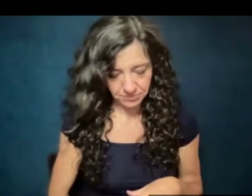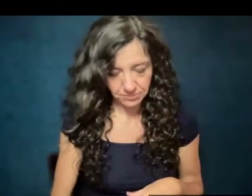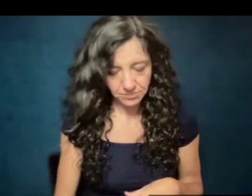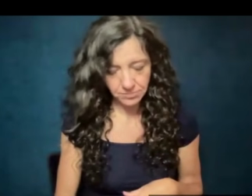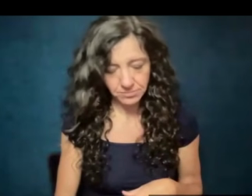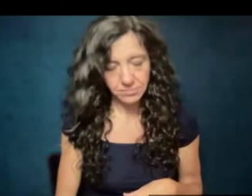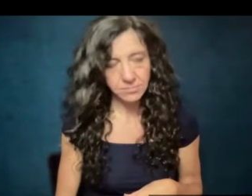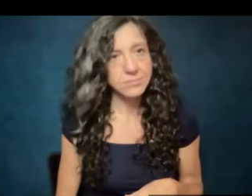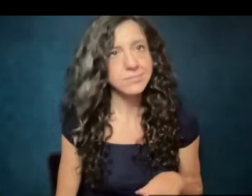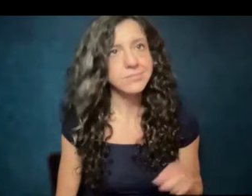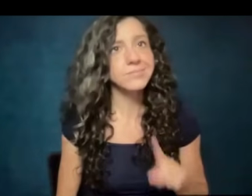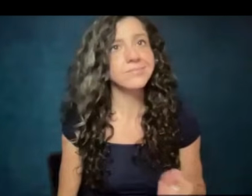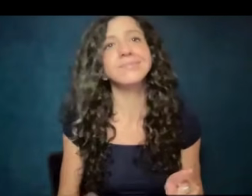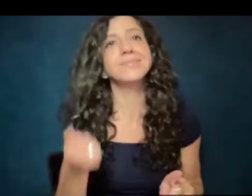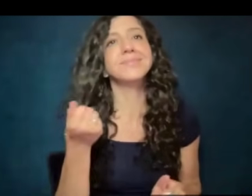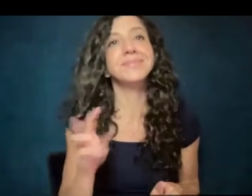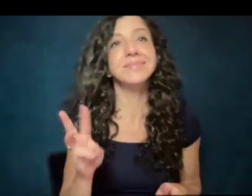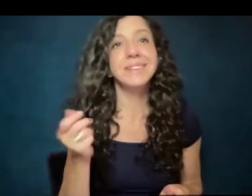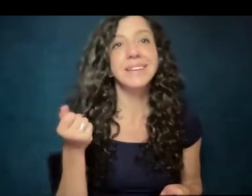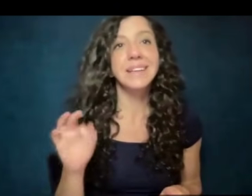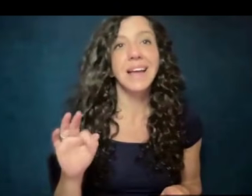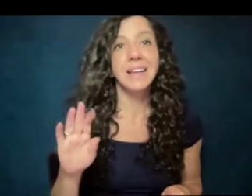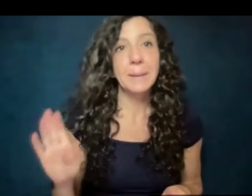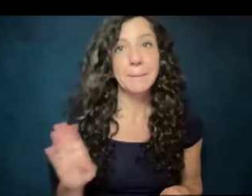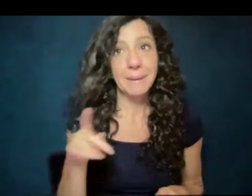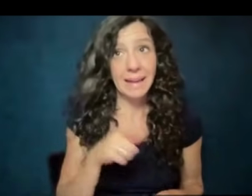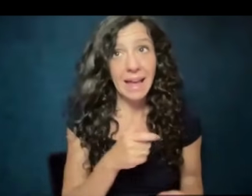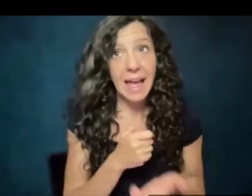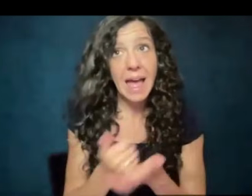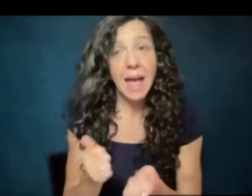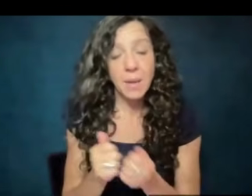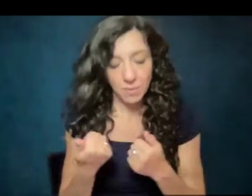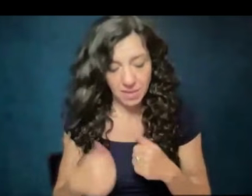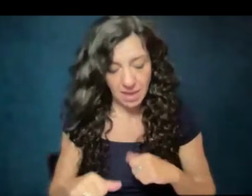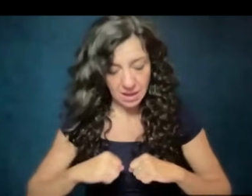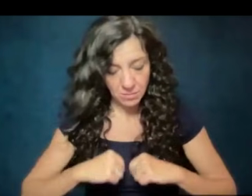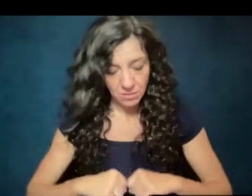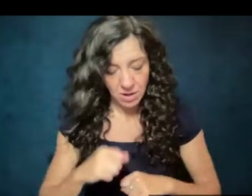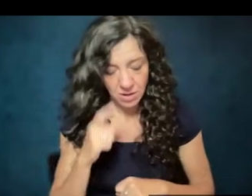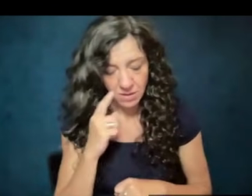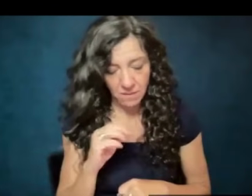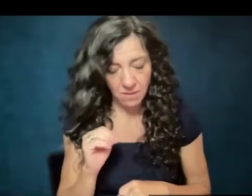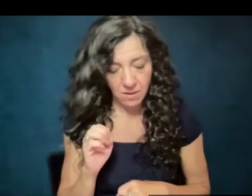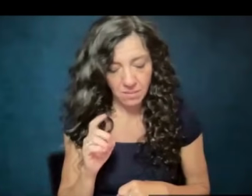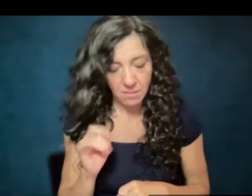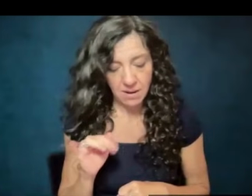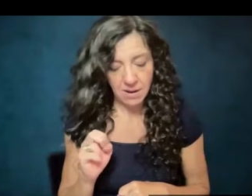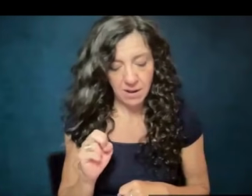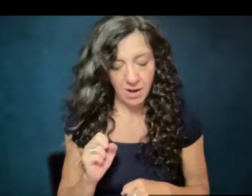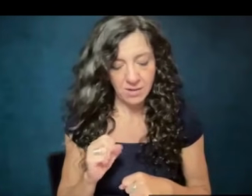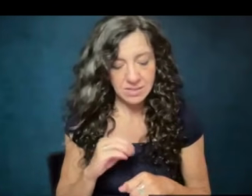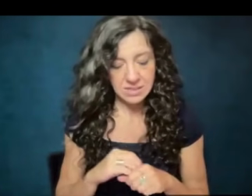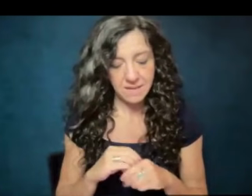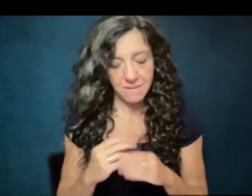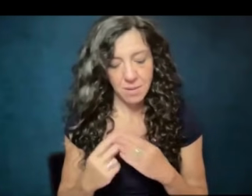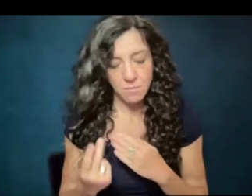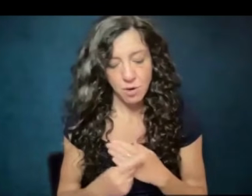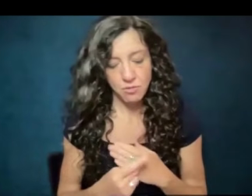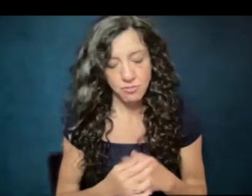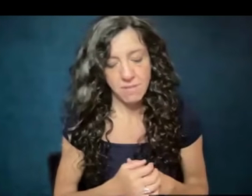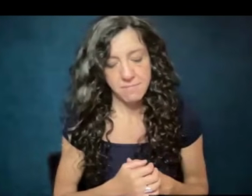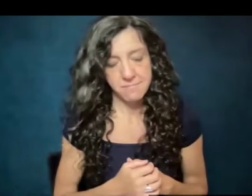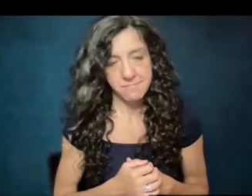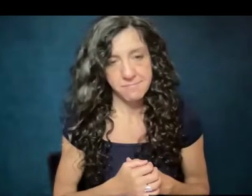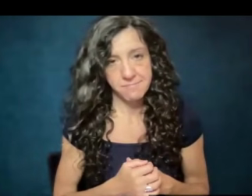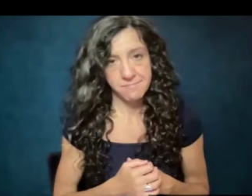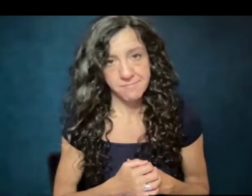Okay, does 1619B help with any protections for the Medicare savings programs?